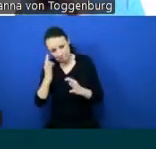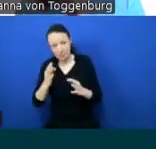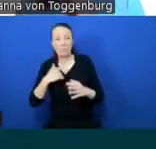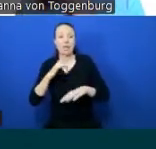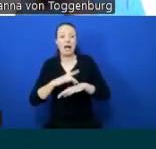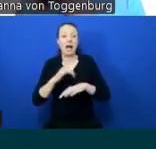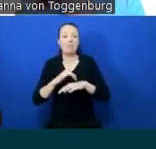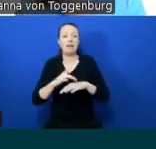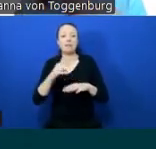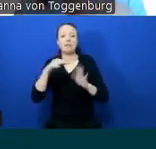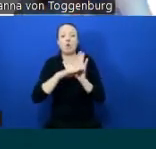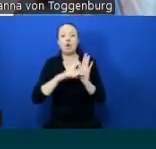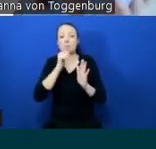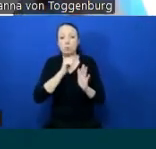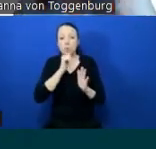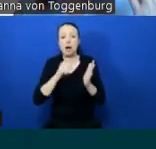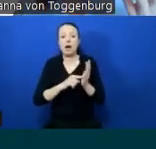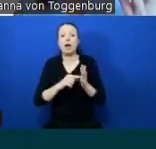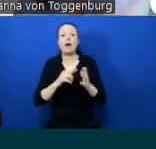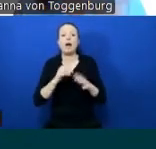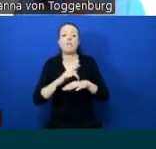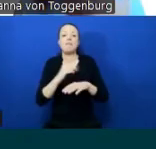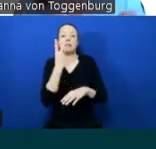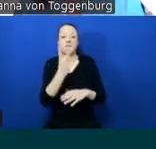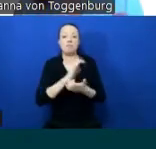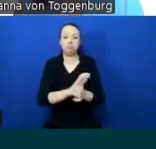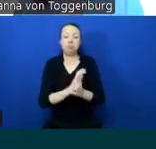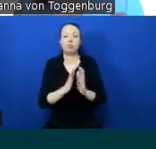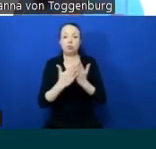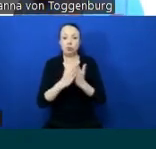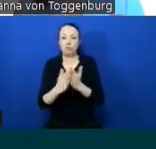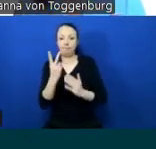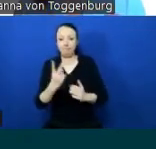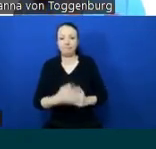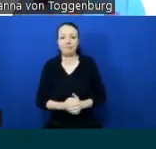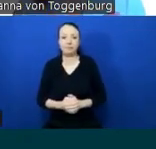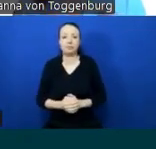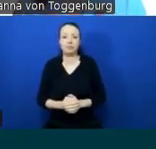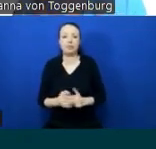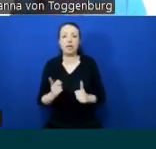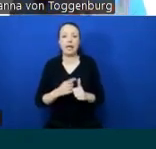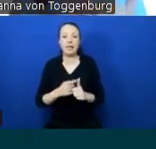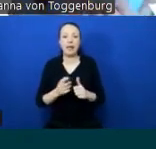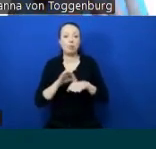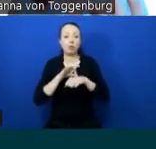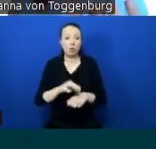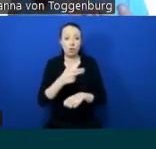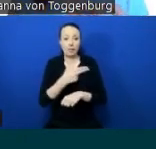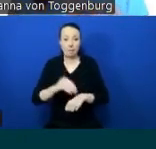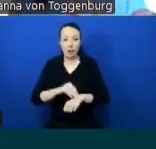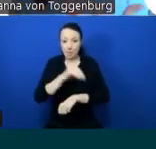publications. One is a guide on the methodology, and the second one is a